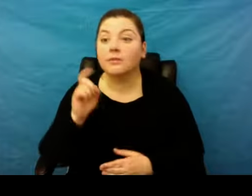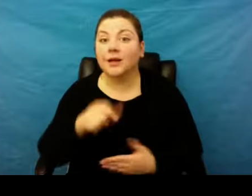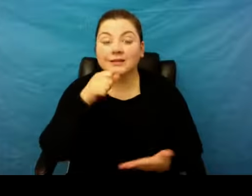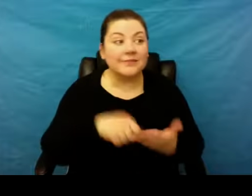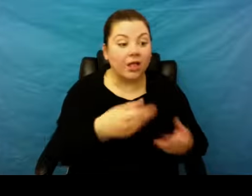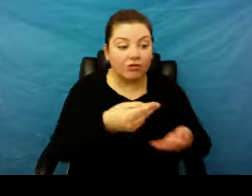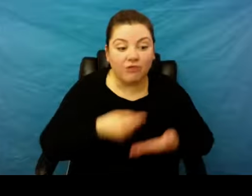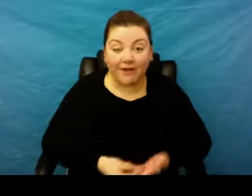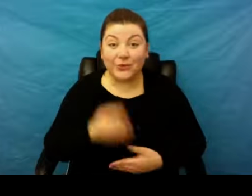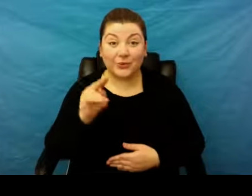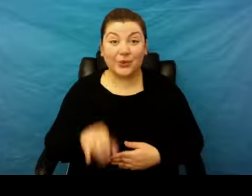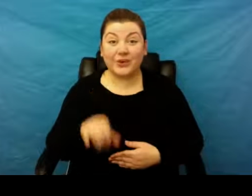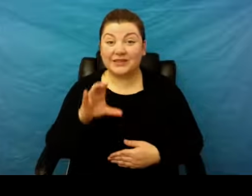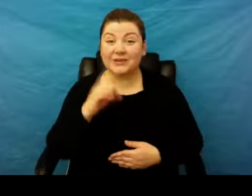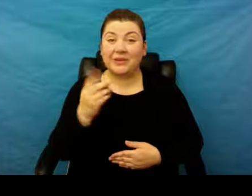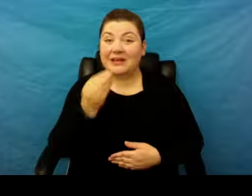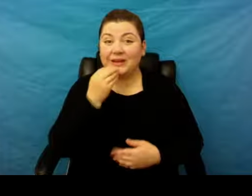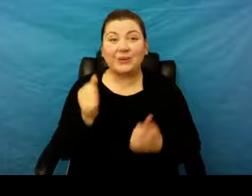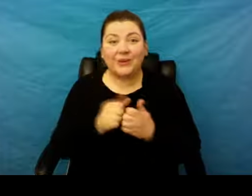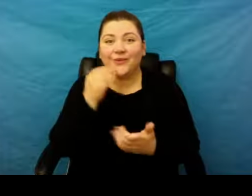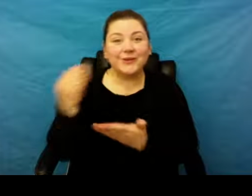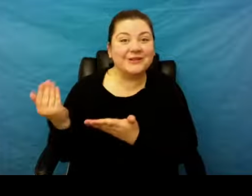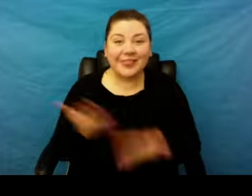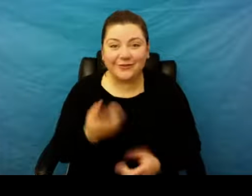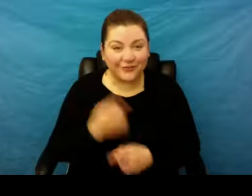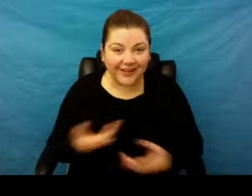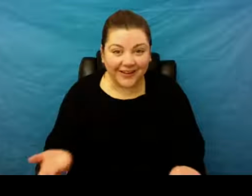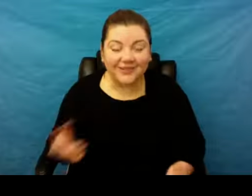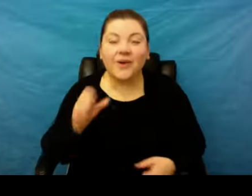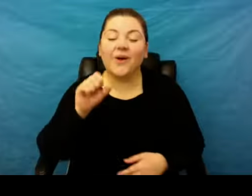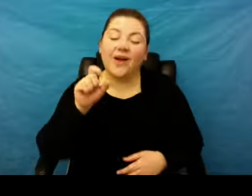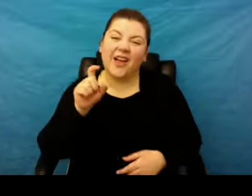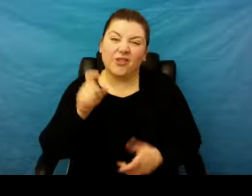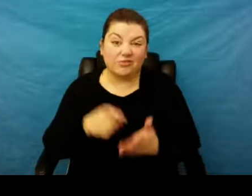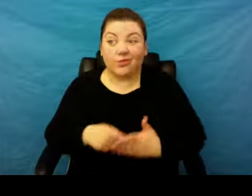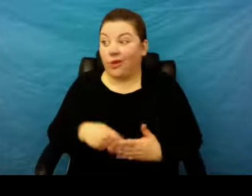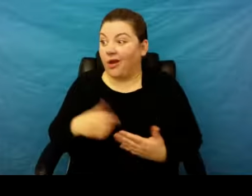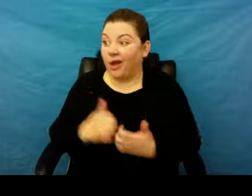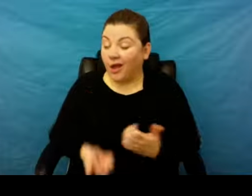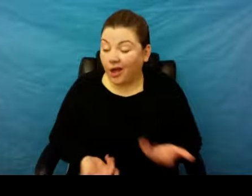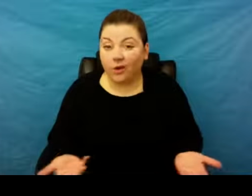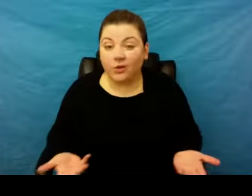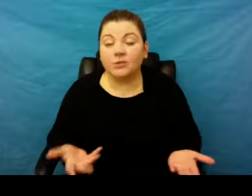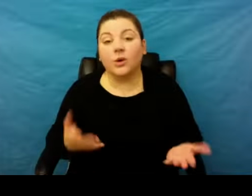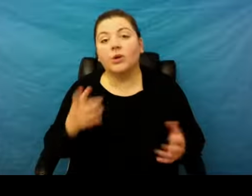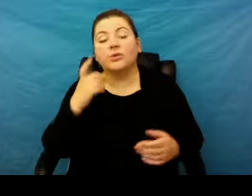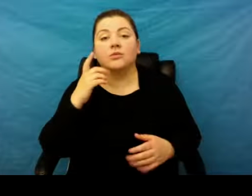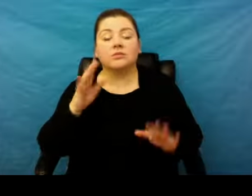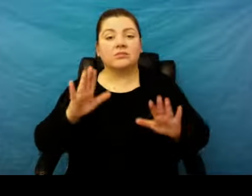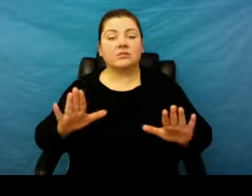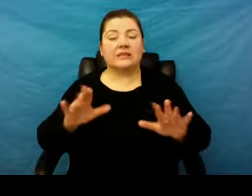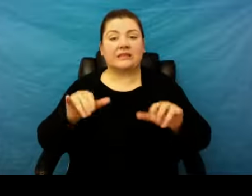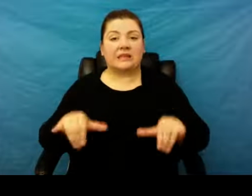only way we eat. But if you can protect yourself and you know your family's safe, then I think that's empowering.